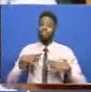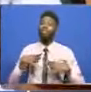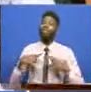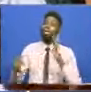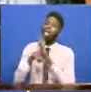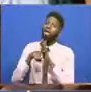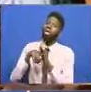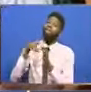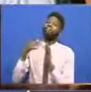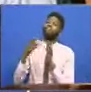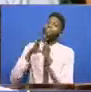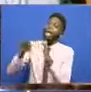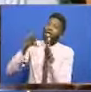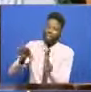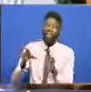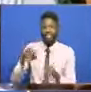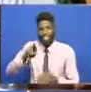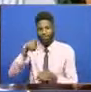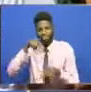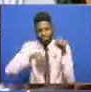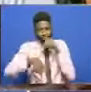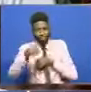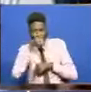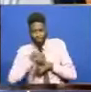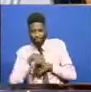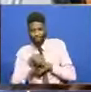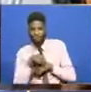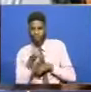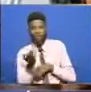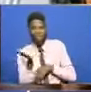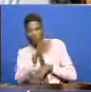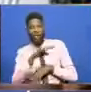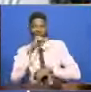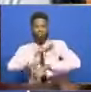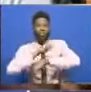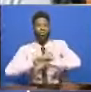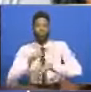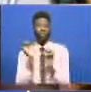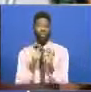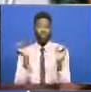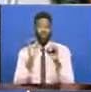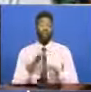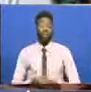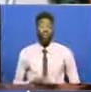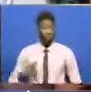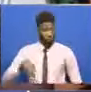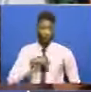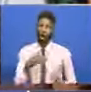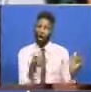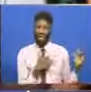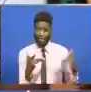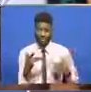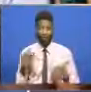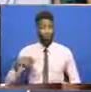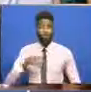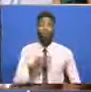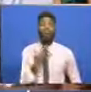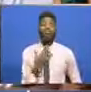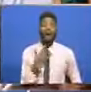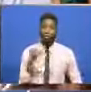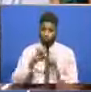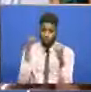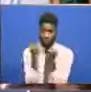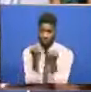to stay away and shun away from getting back to school. We're concerned because we need a society that is having girls